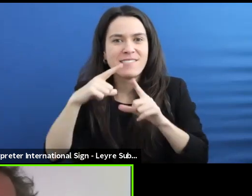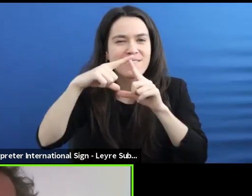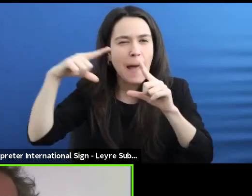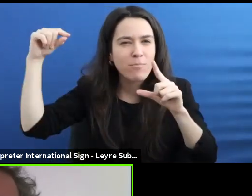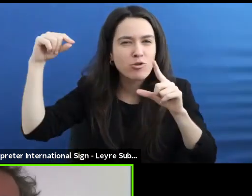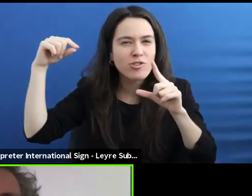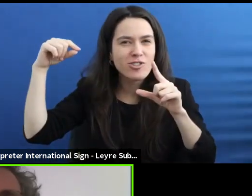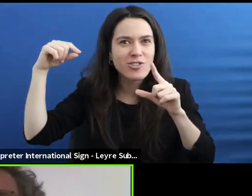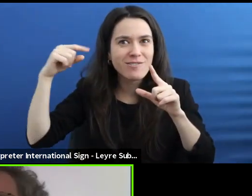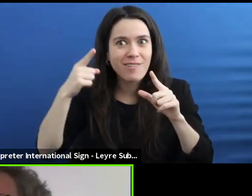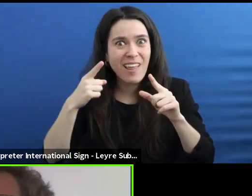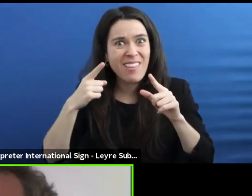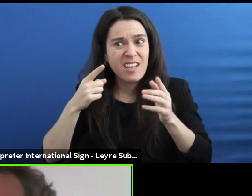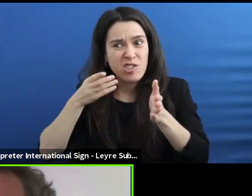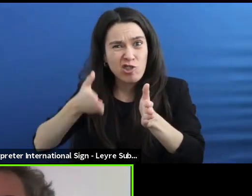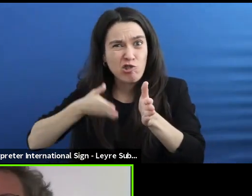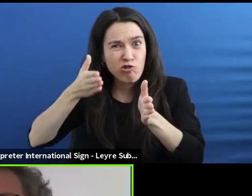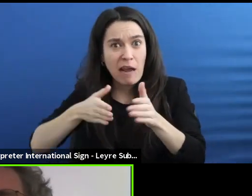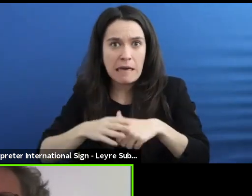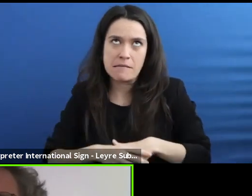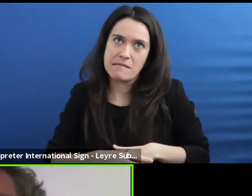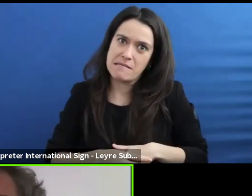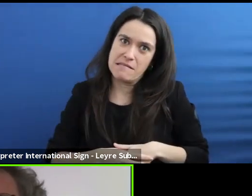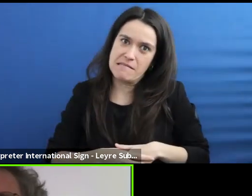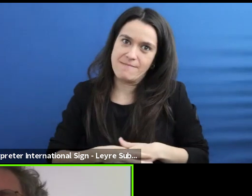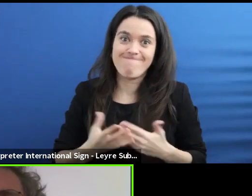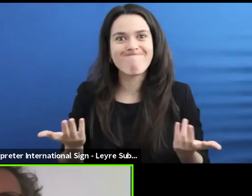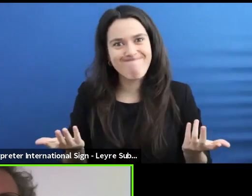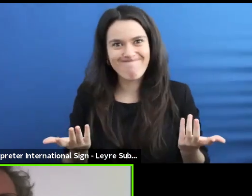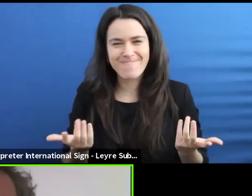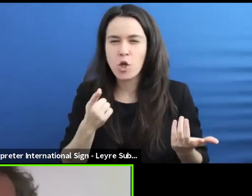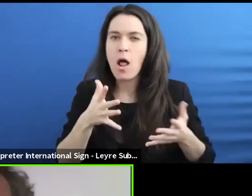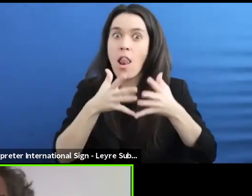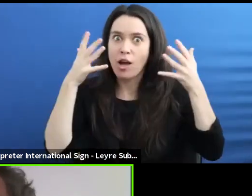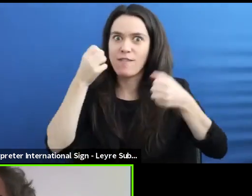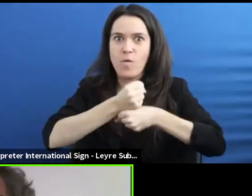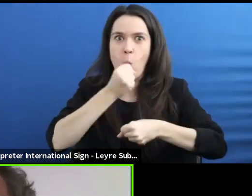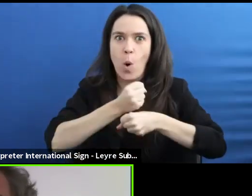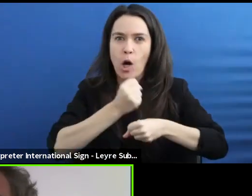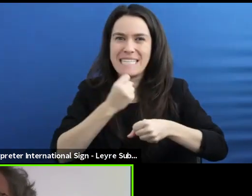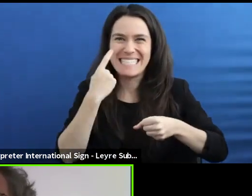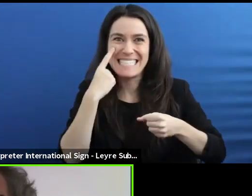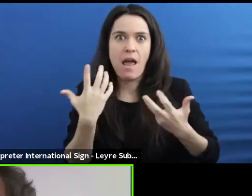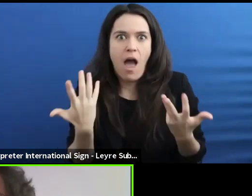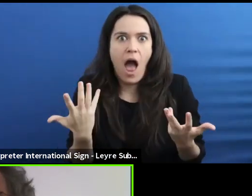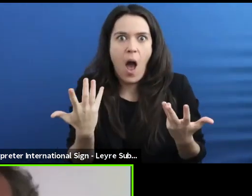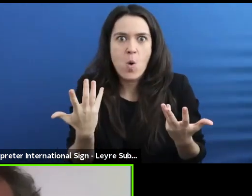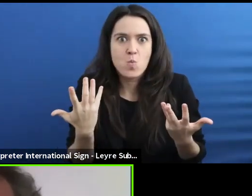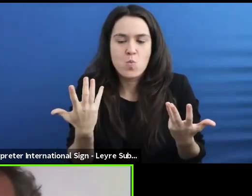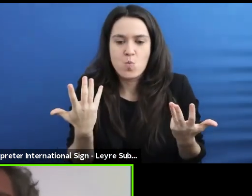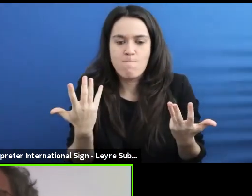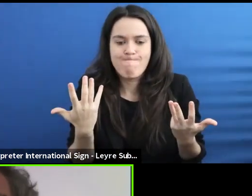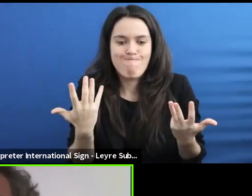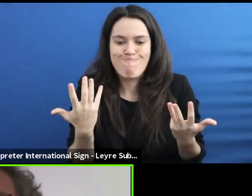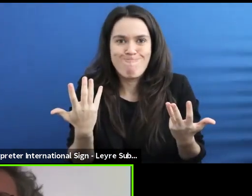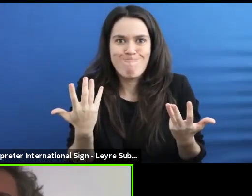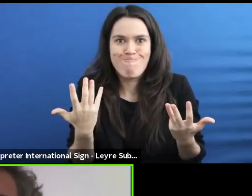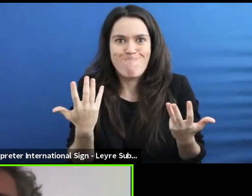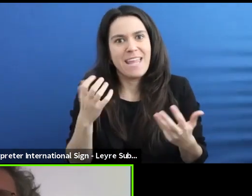in sustainable ways. So there's a lot of work to be done there in preserving the vision of a trans